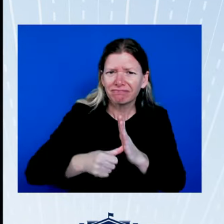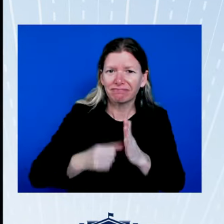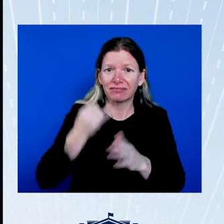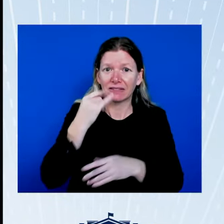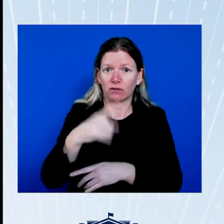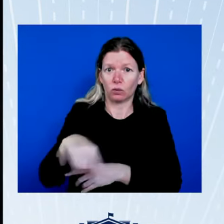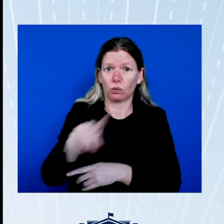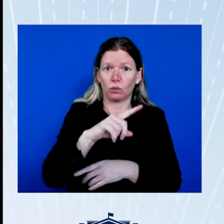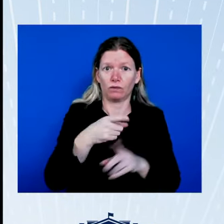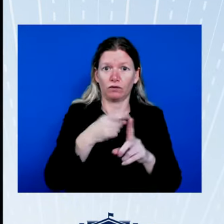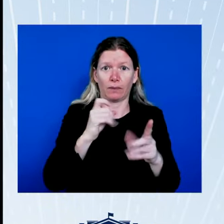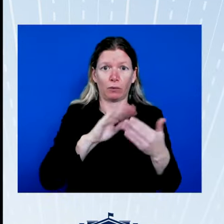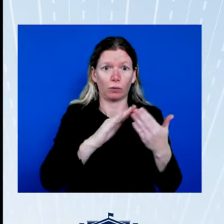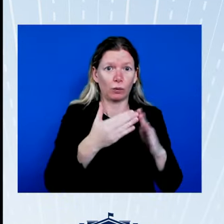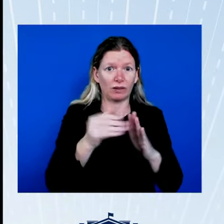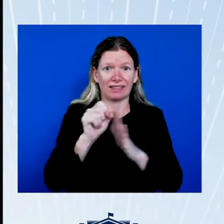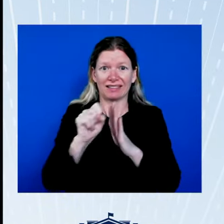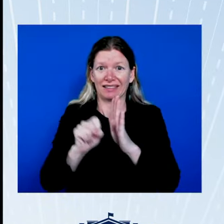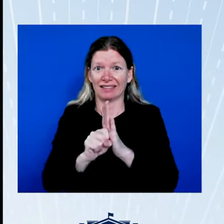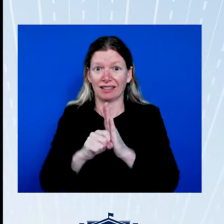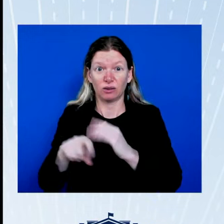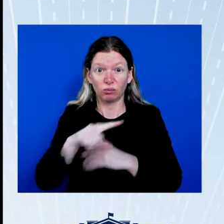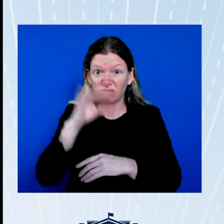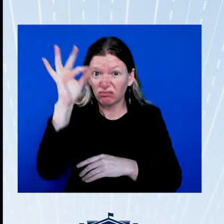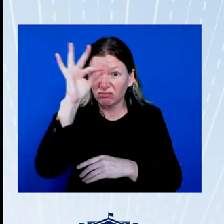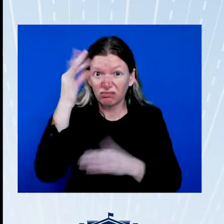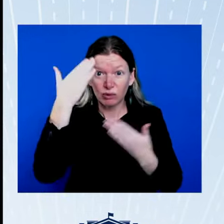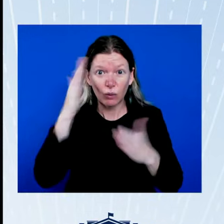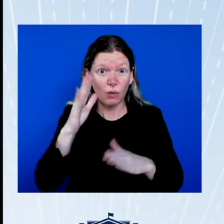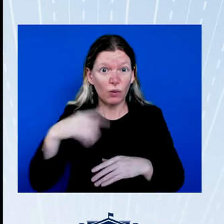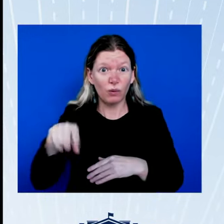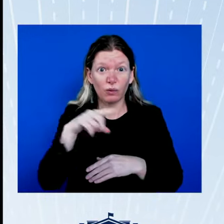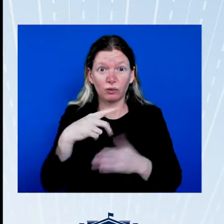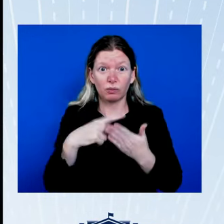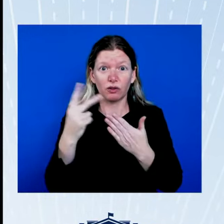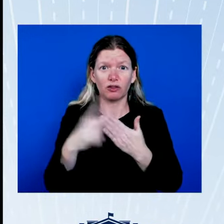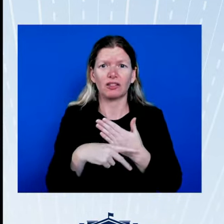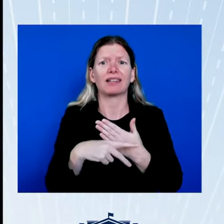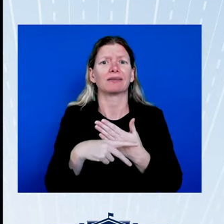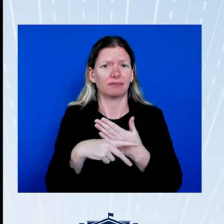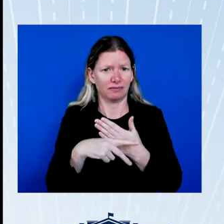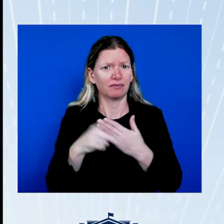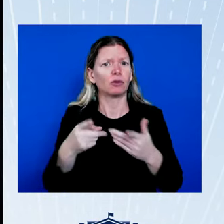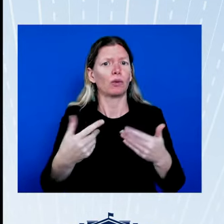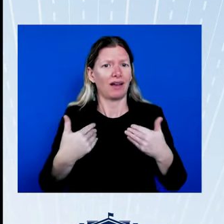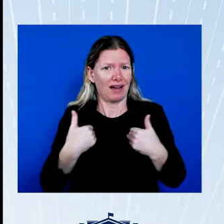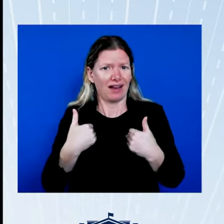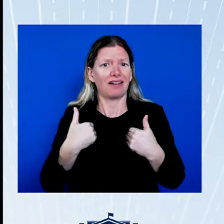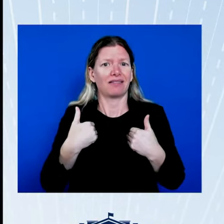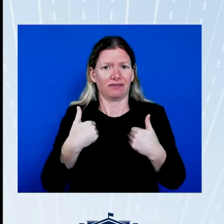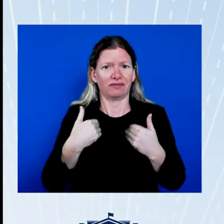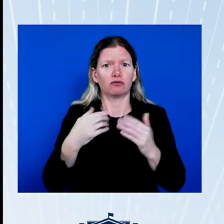in each state a representative from the Department of Homeland Security focused on these issues. You also have your own emergency